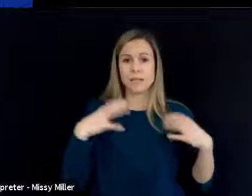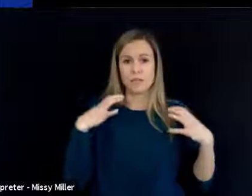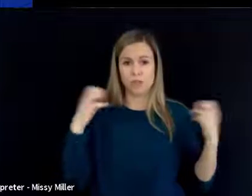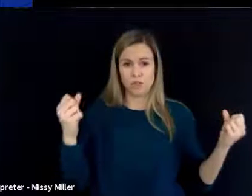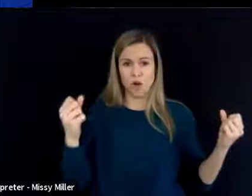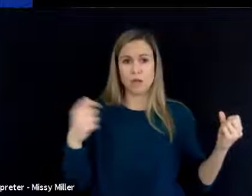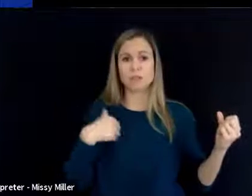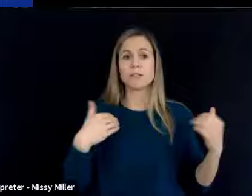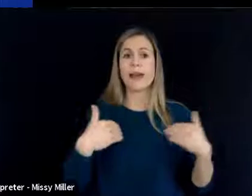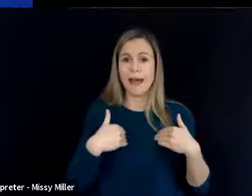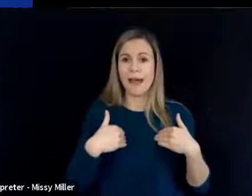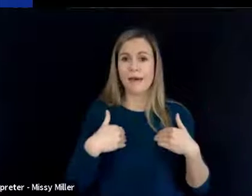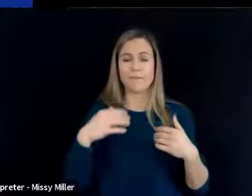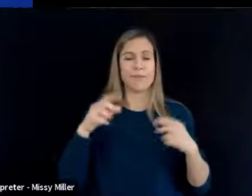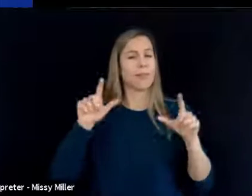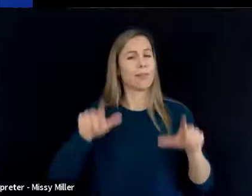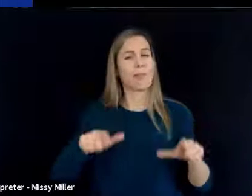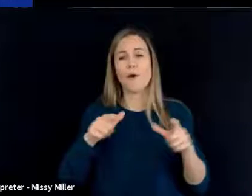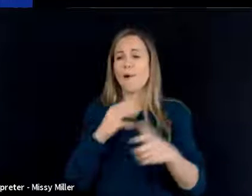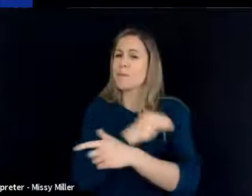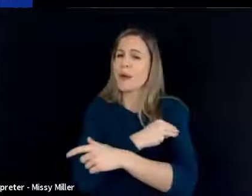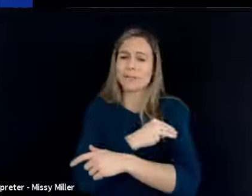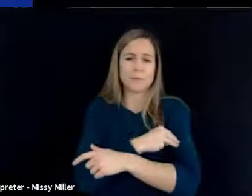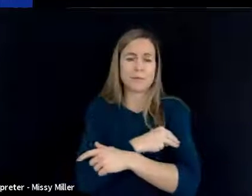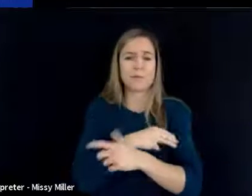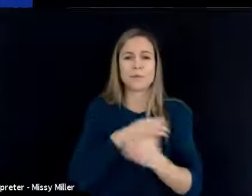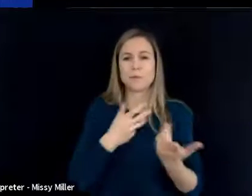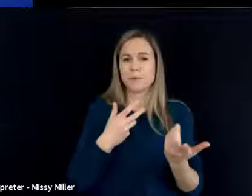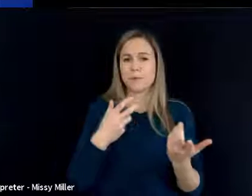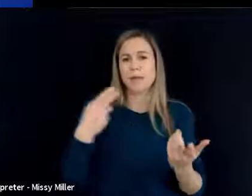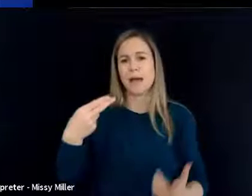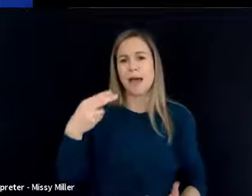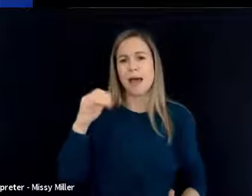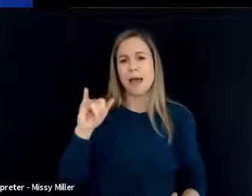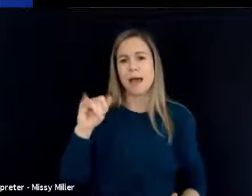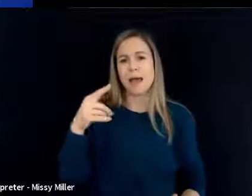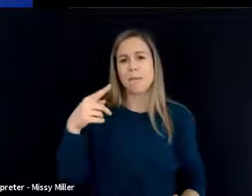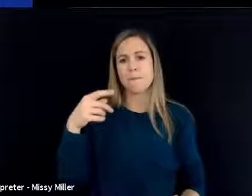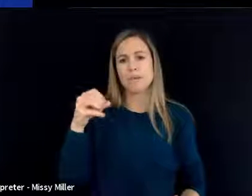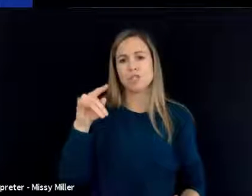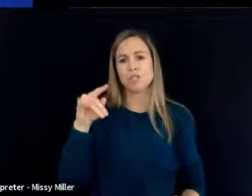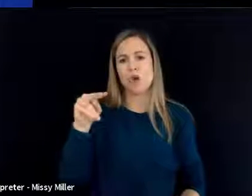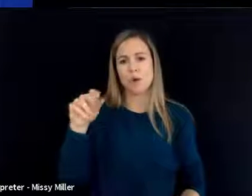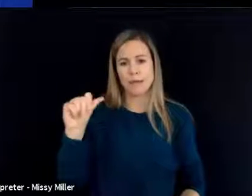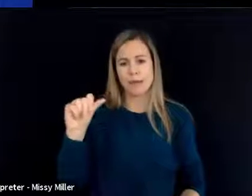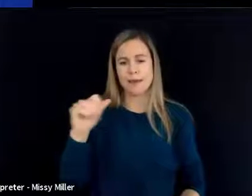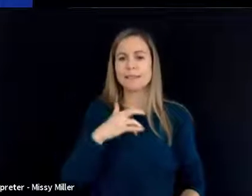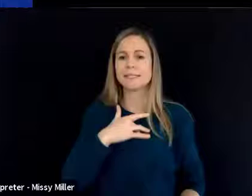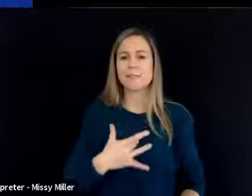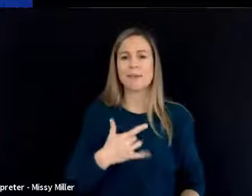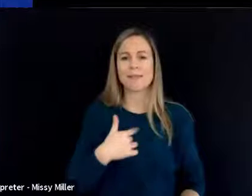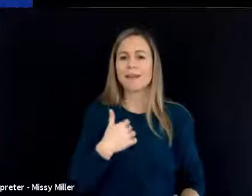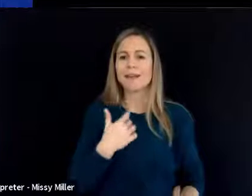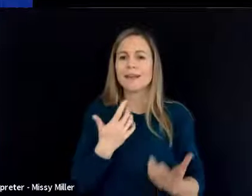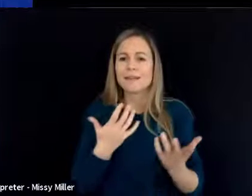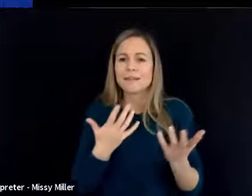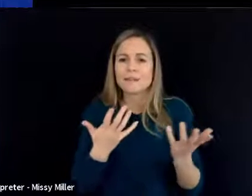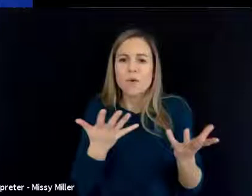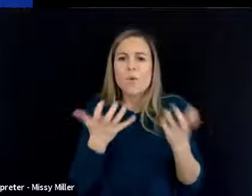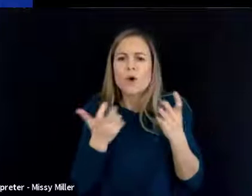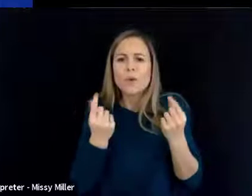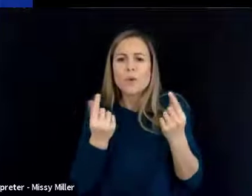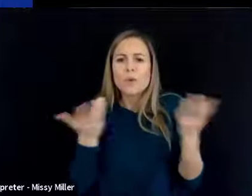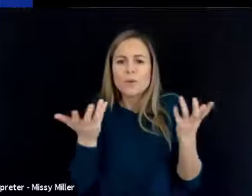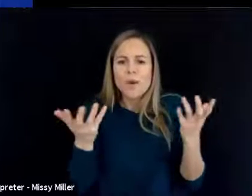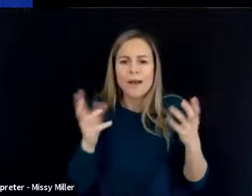is really low muscle tone is what hypotonia means, oftentimes they prefer to crawl on their back, right? Because it takes so much